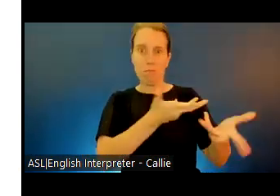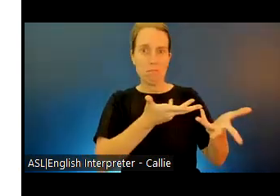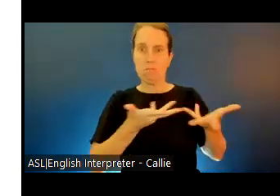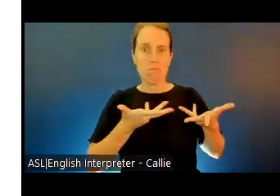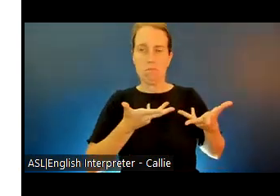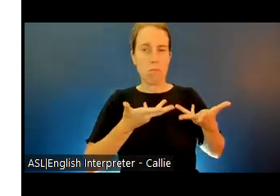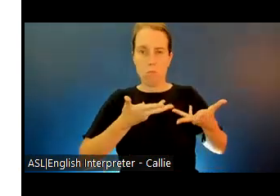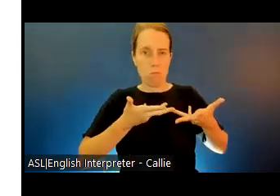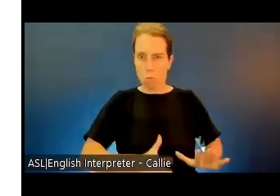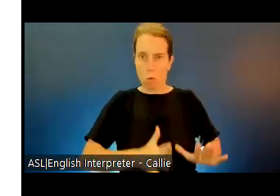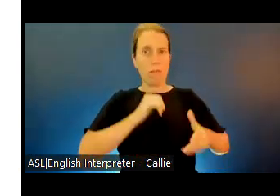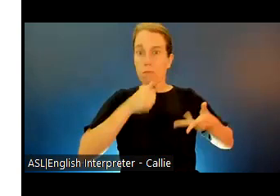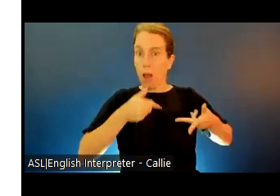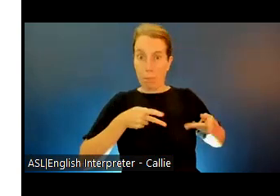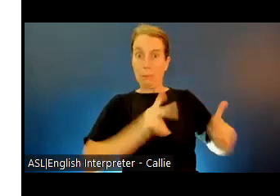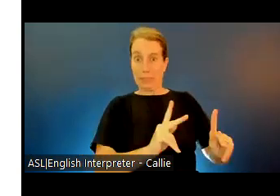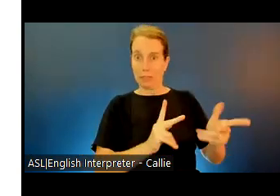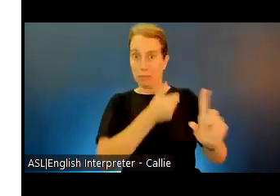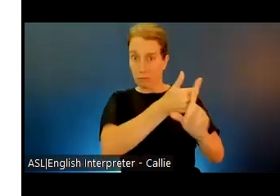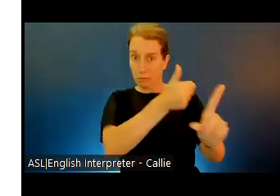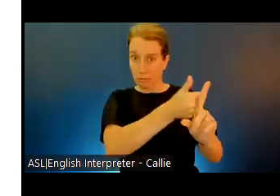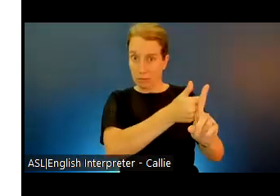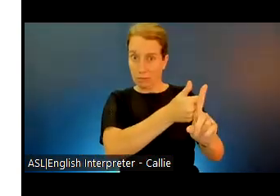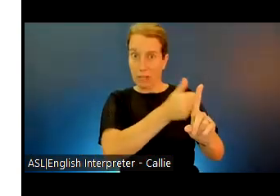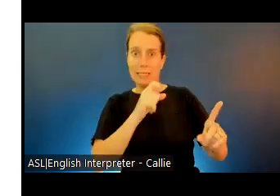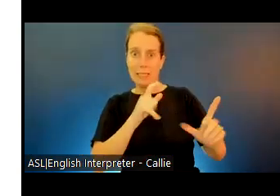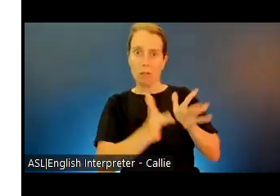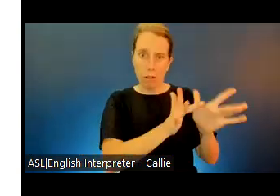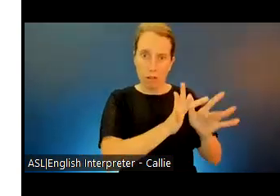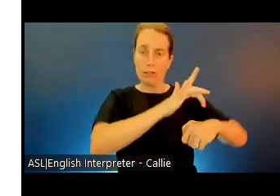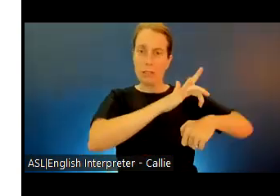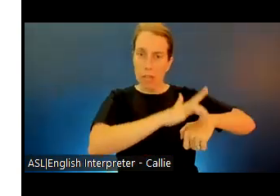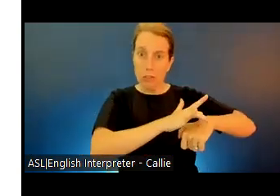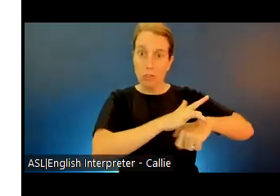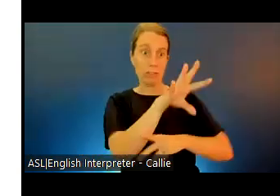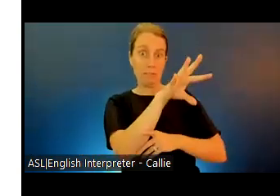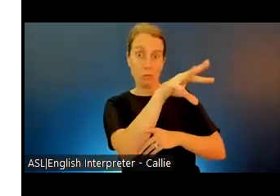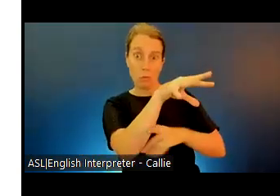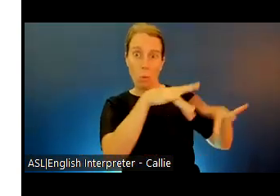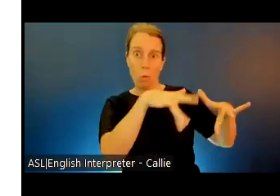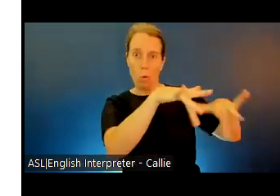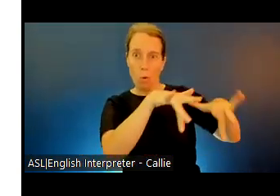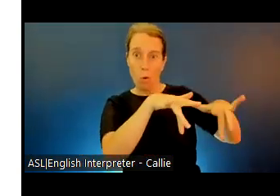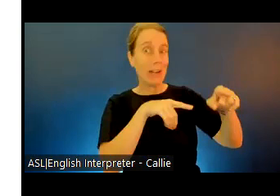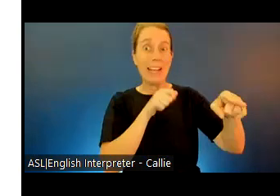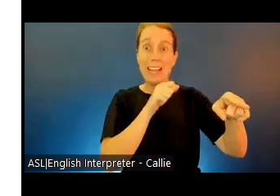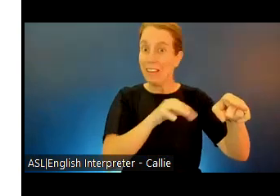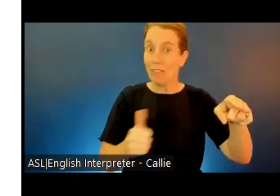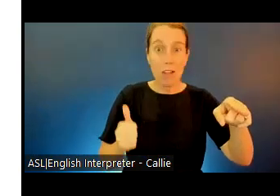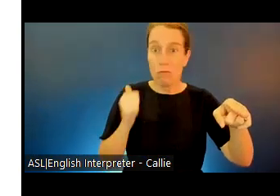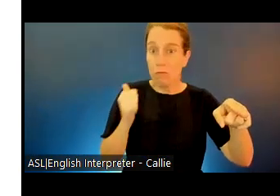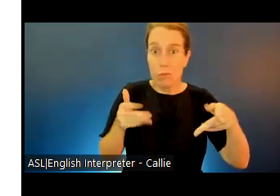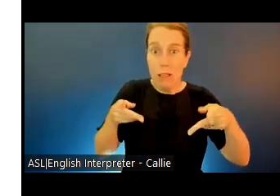give consent. But keep in mind that this also includes any photos or recordings of an individual without consent. Next slide,